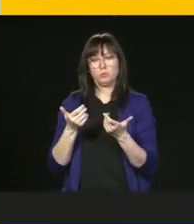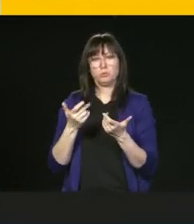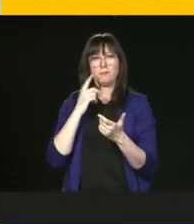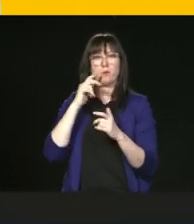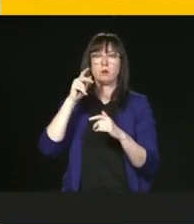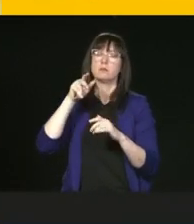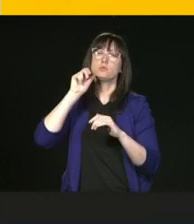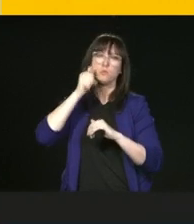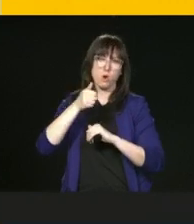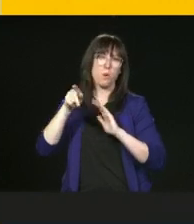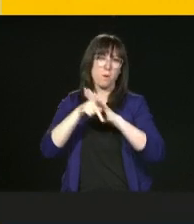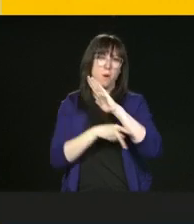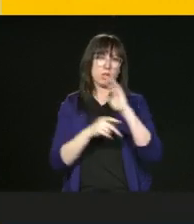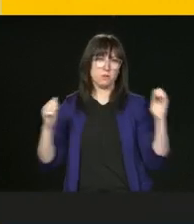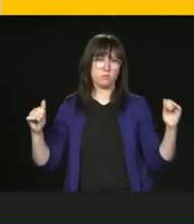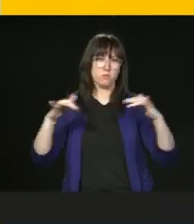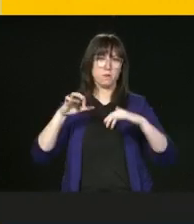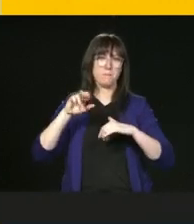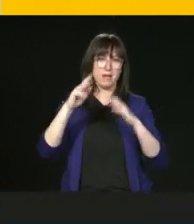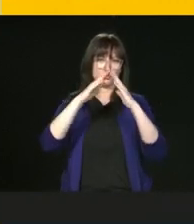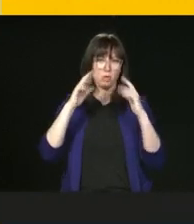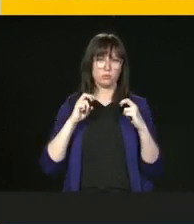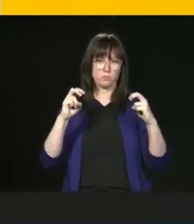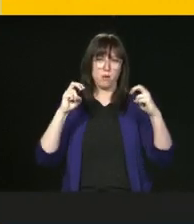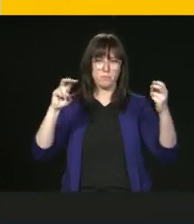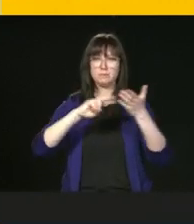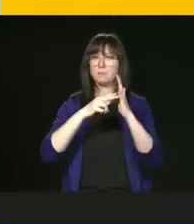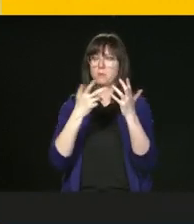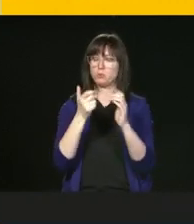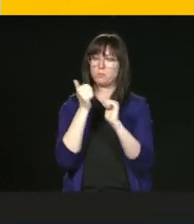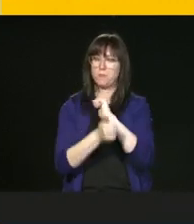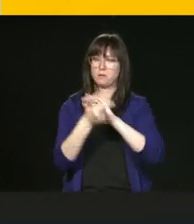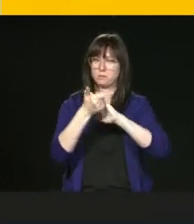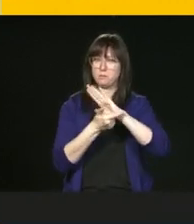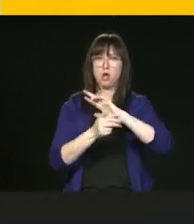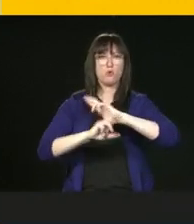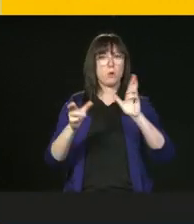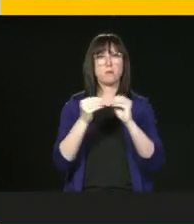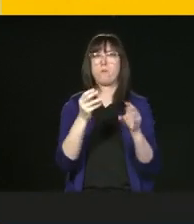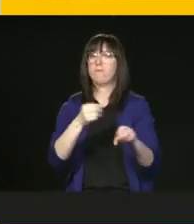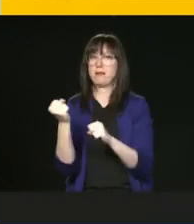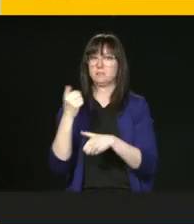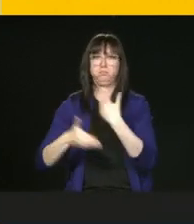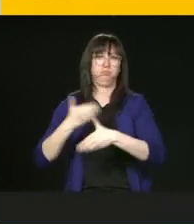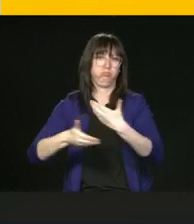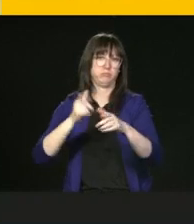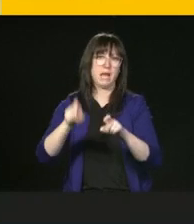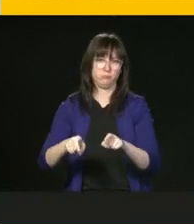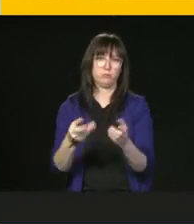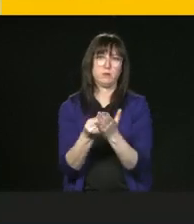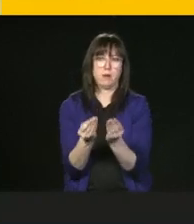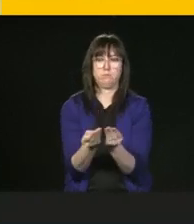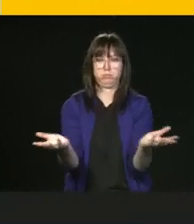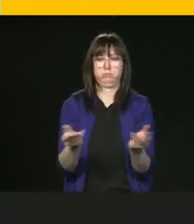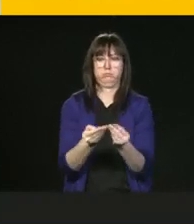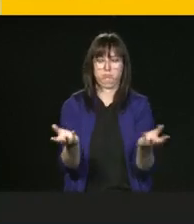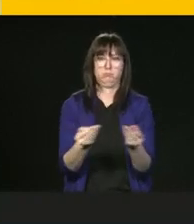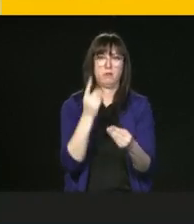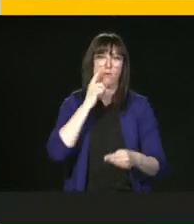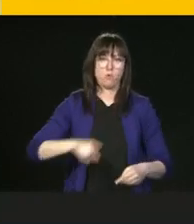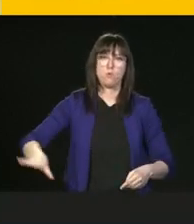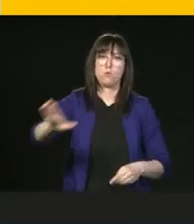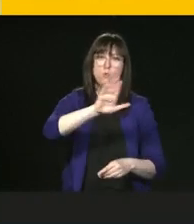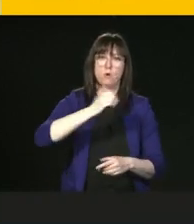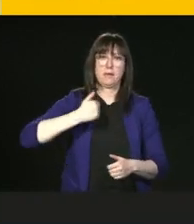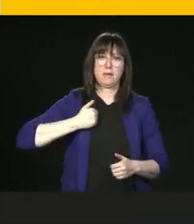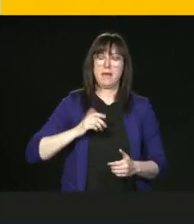Parliament tomorrow, is a legislative package that will allow us to move forward even quicker on getting money into the pockets of Canadians